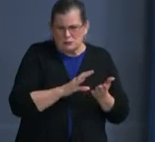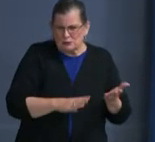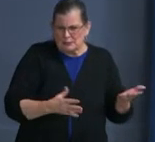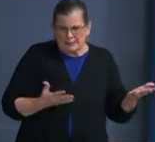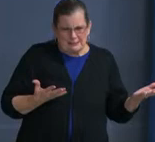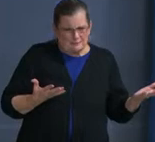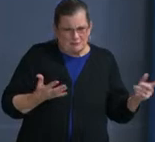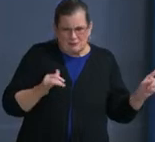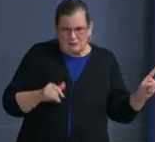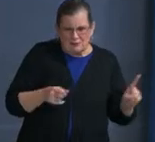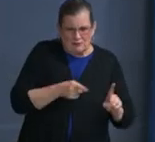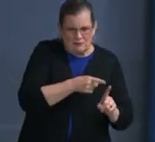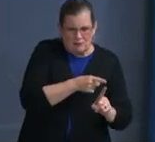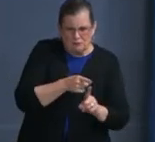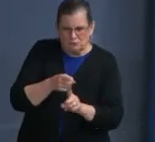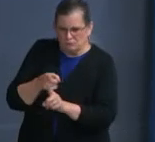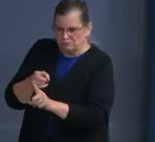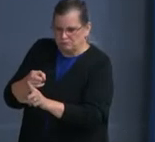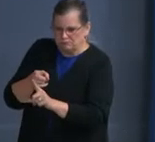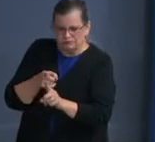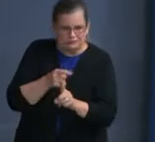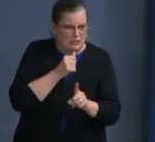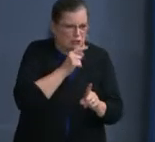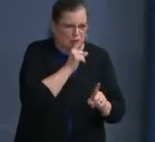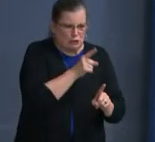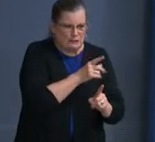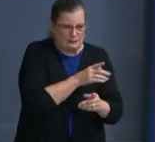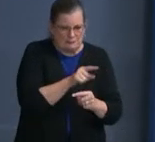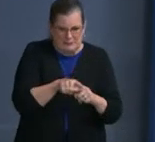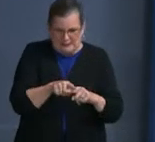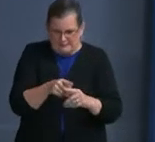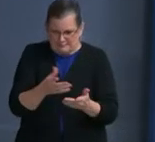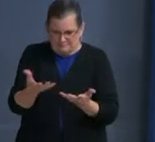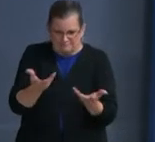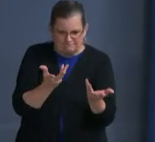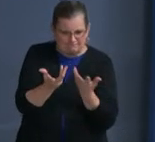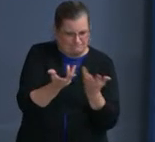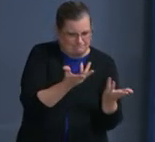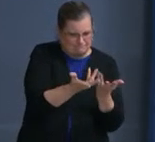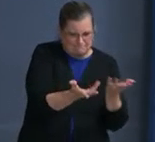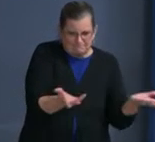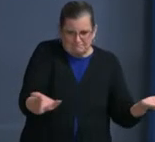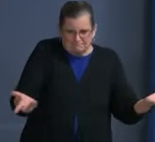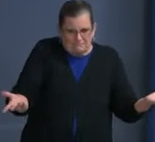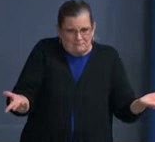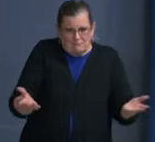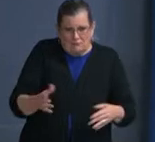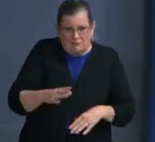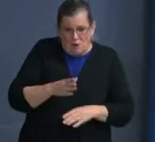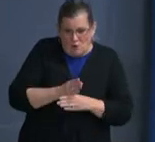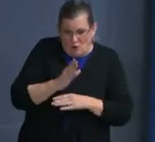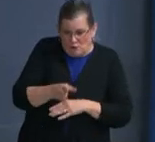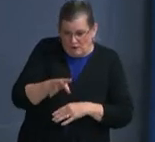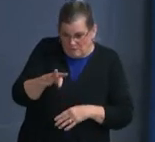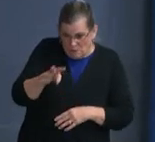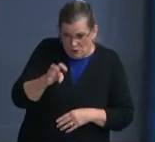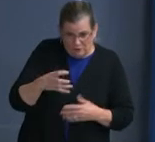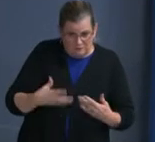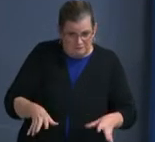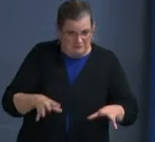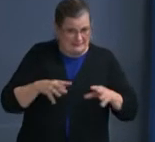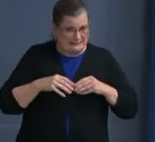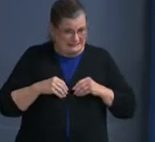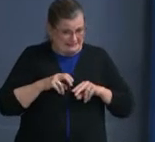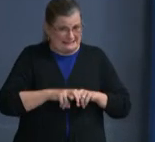As of Friday, we had over 400 of the families had already accepted those seats that we have available to start this week. And